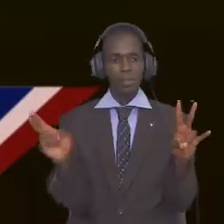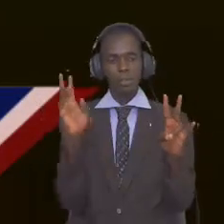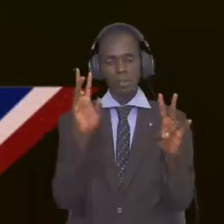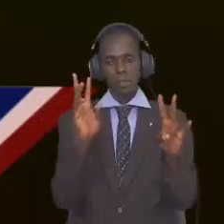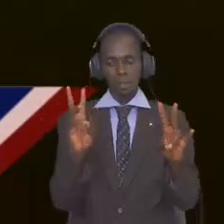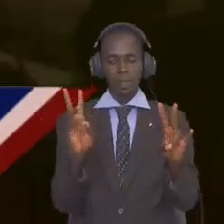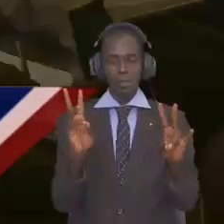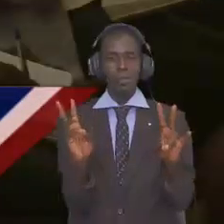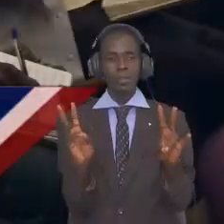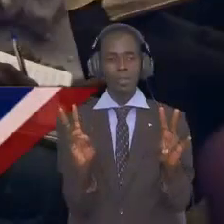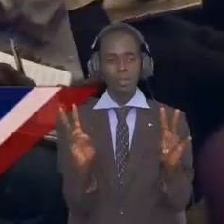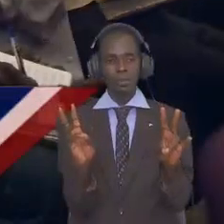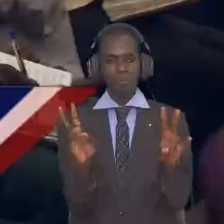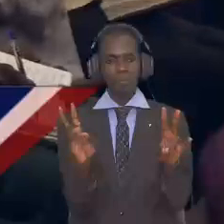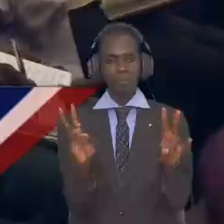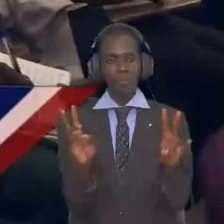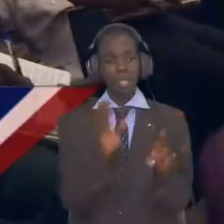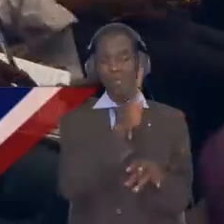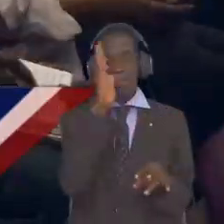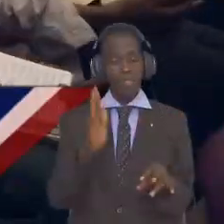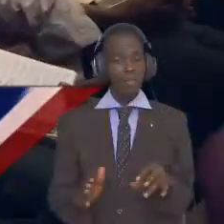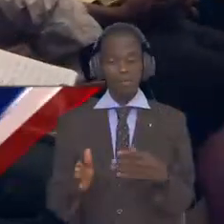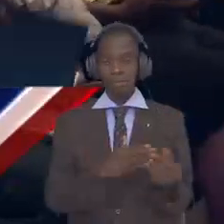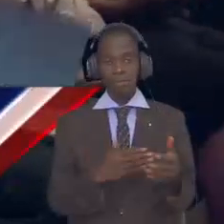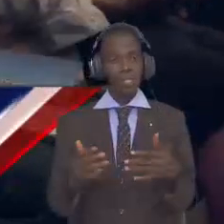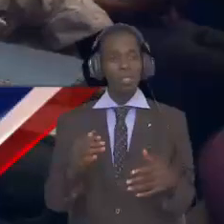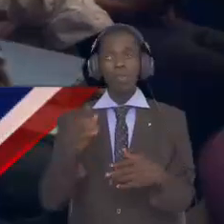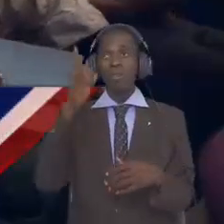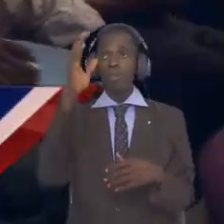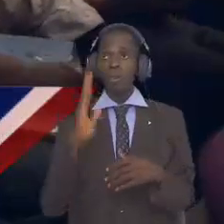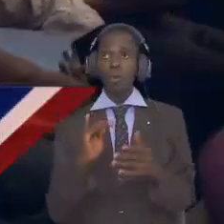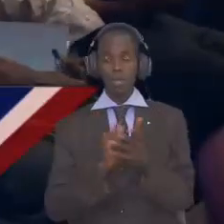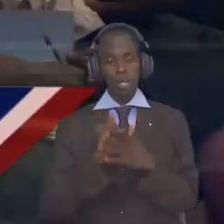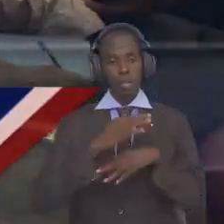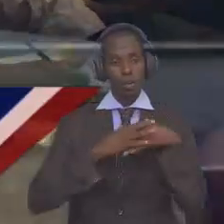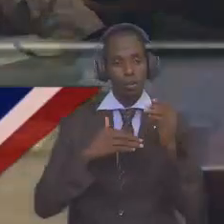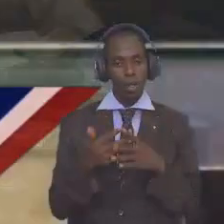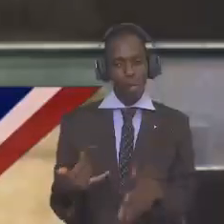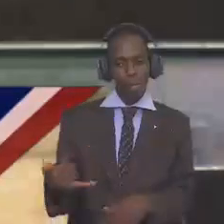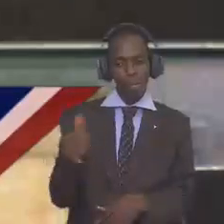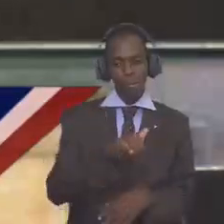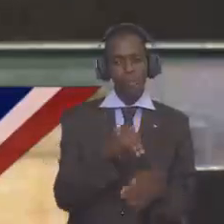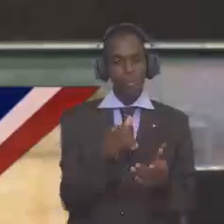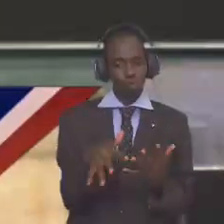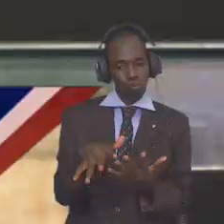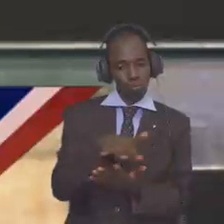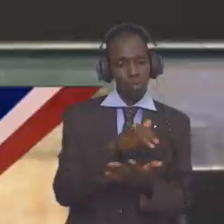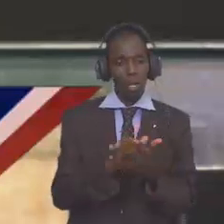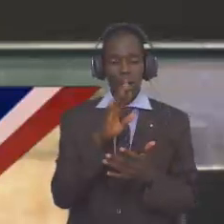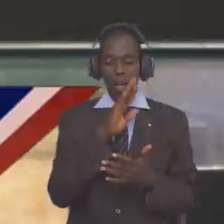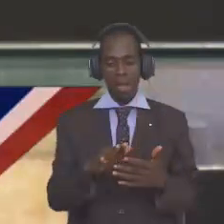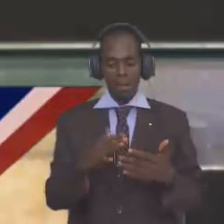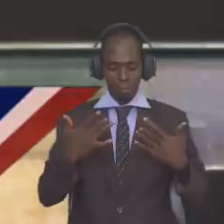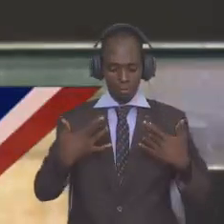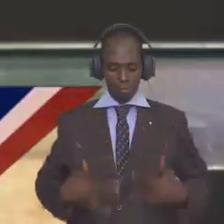chapter 7, reading from verse 6, nevertheless, God that comforteth those that are cast down